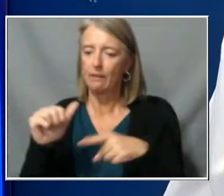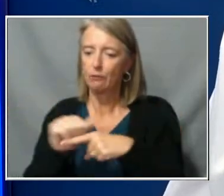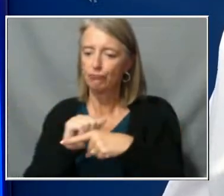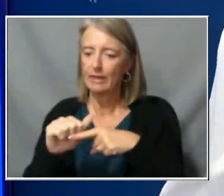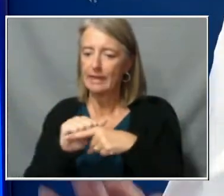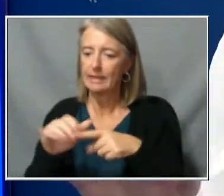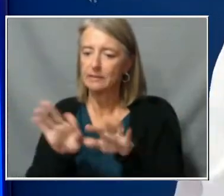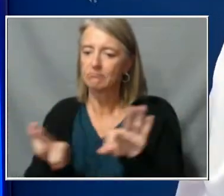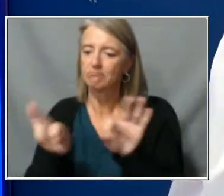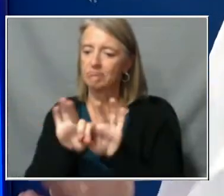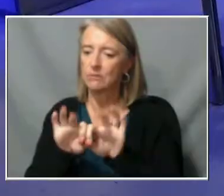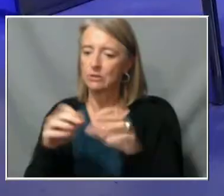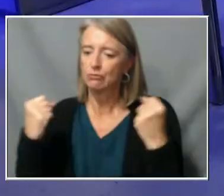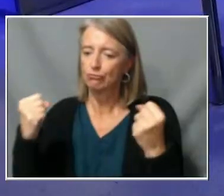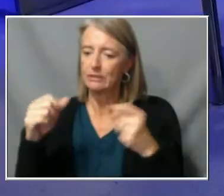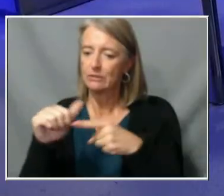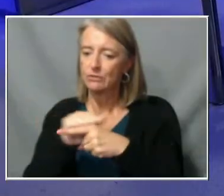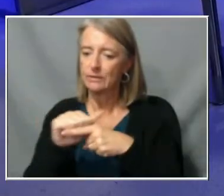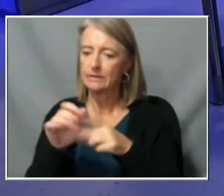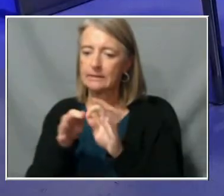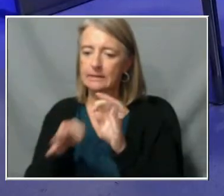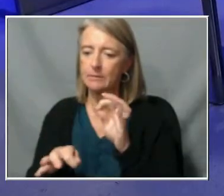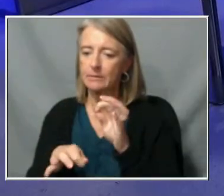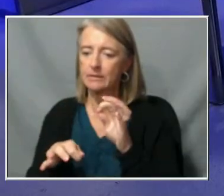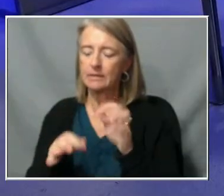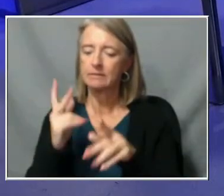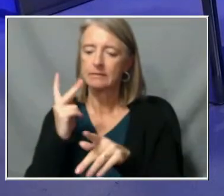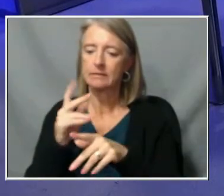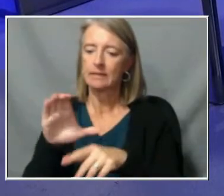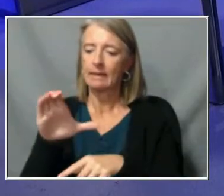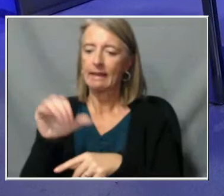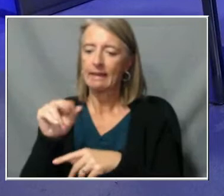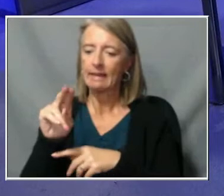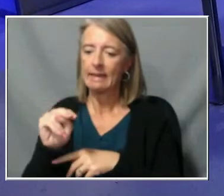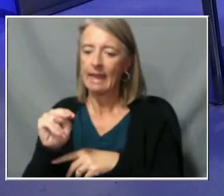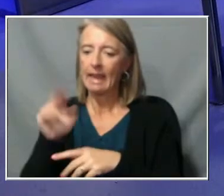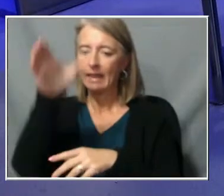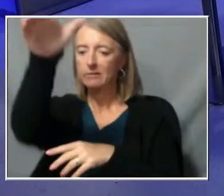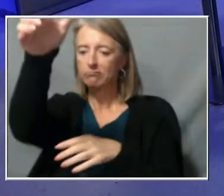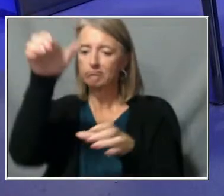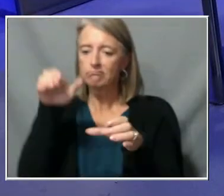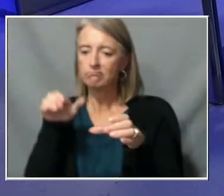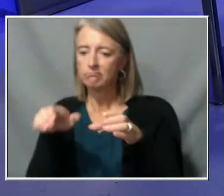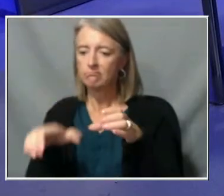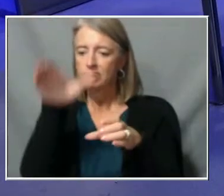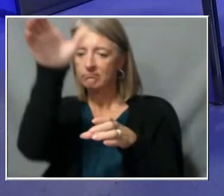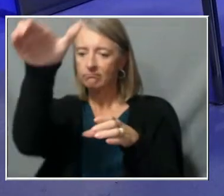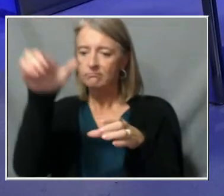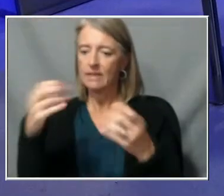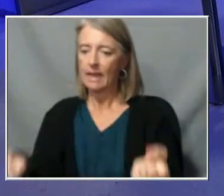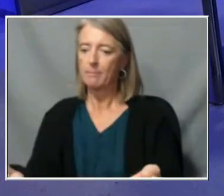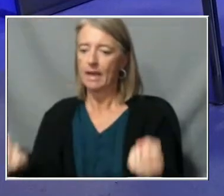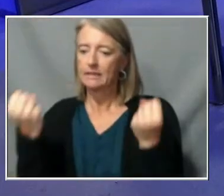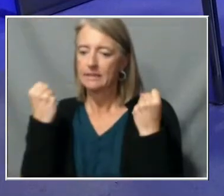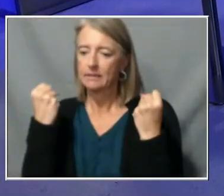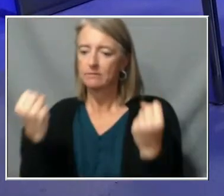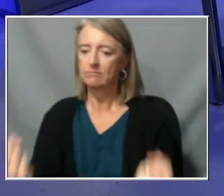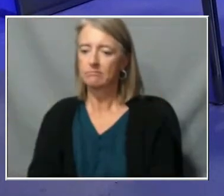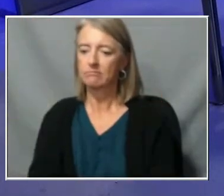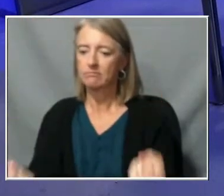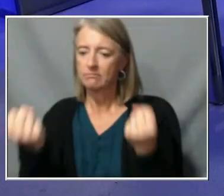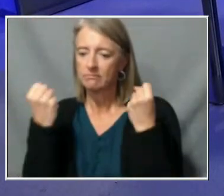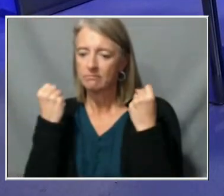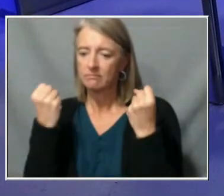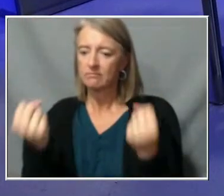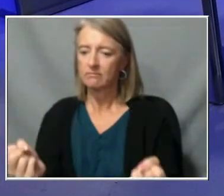some strength training, which can be something as simple as taking cans out of the pantry and doing bicep curls with them or lifting them up above one's